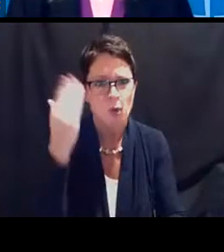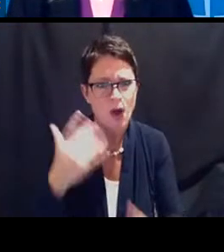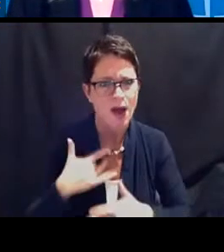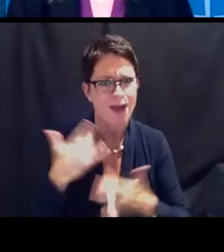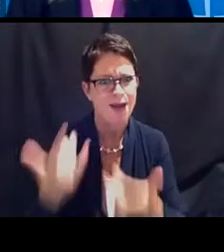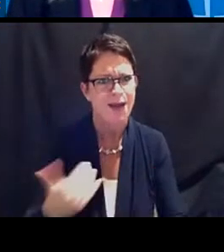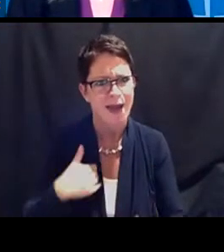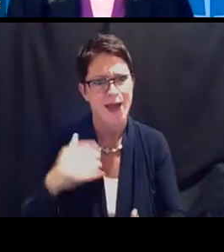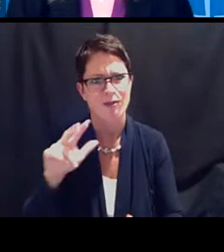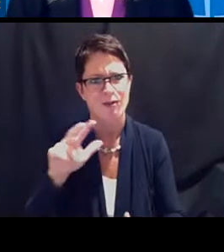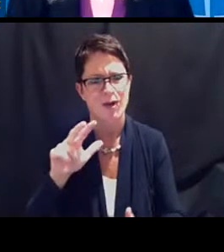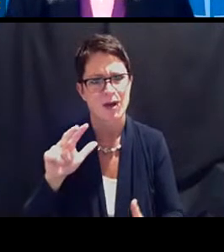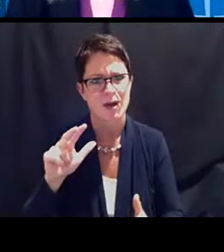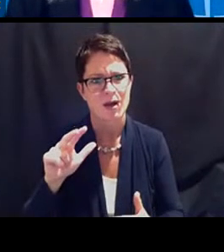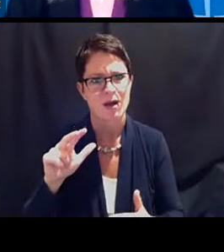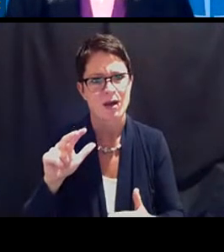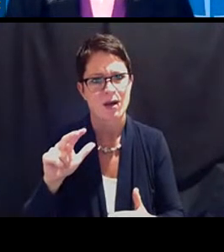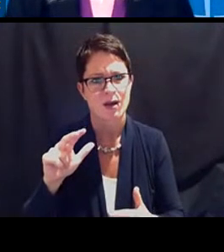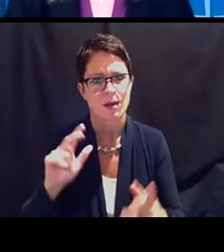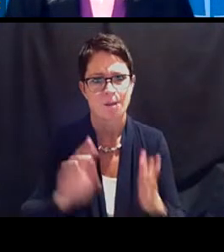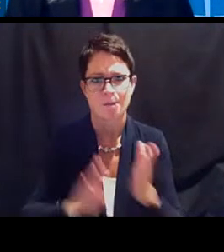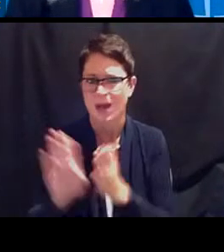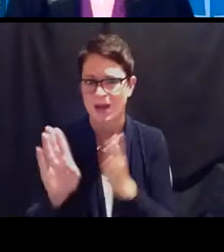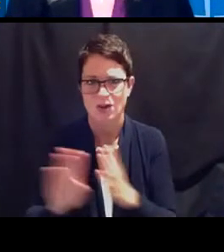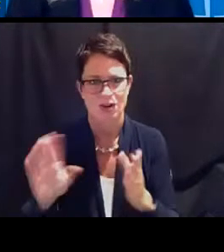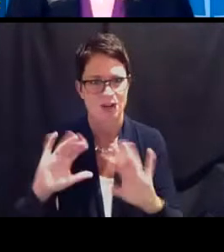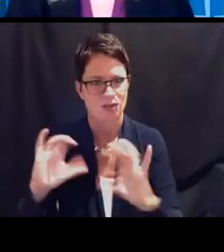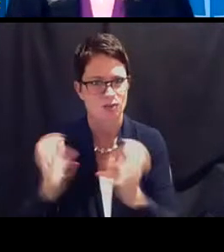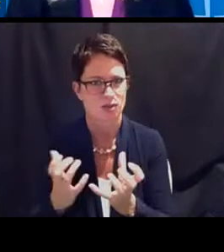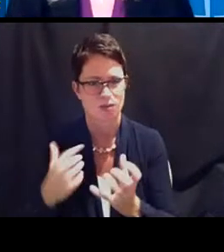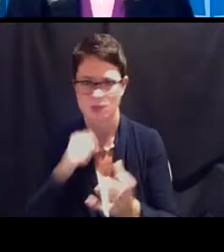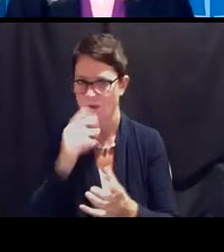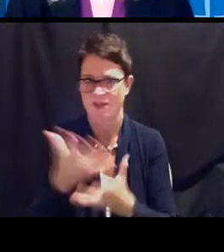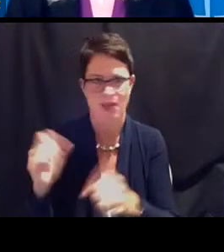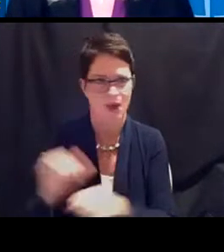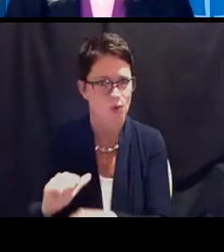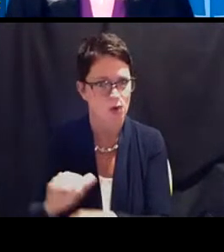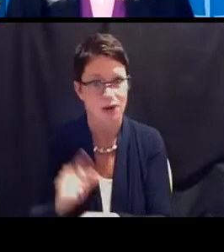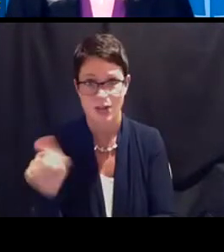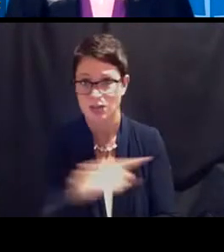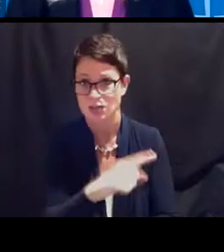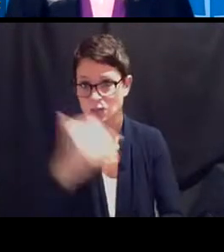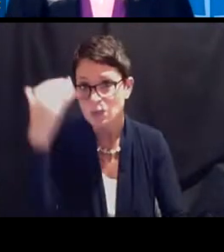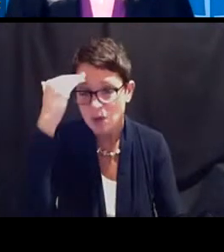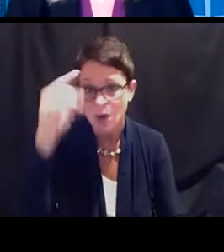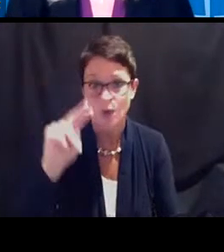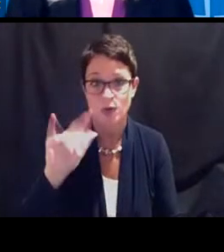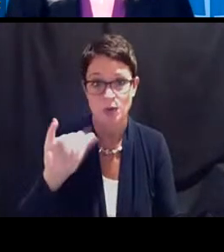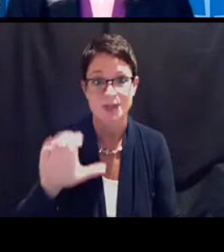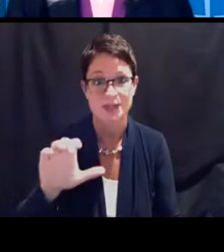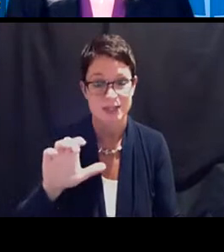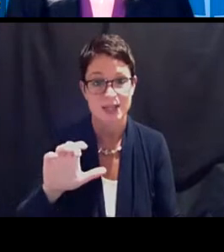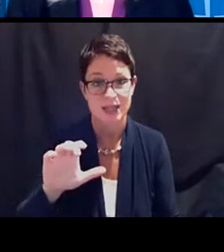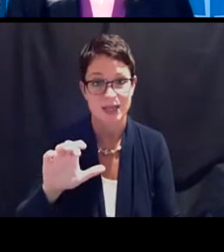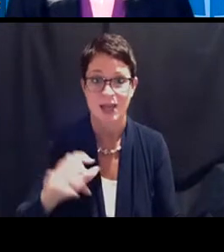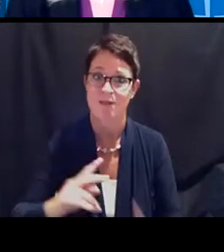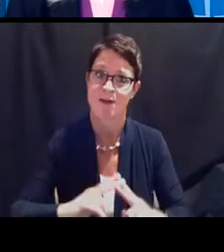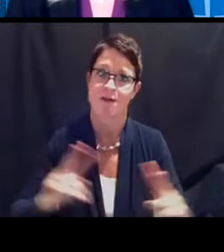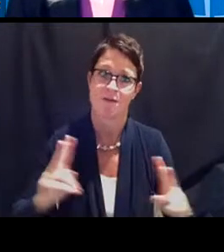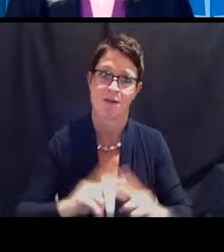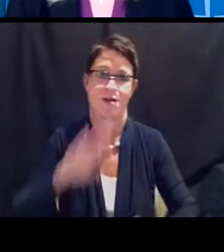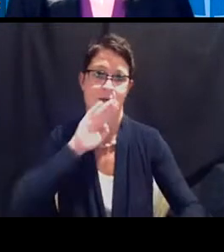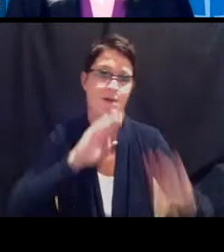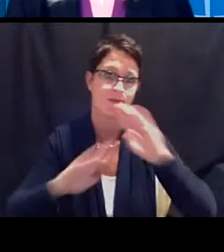have 30% reservation for the minority construction companies. And as you all aware, that New York City is right now in a very, very